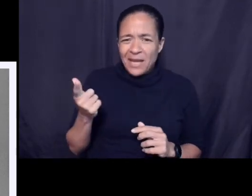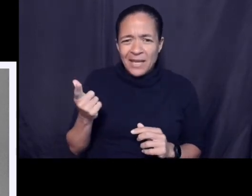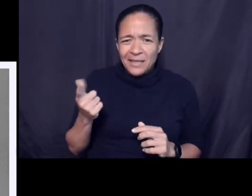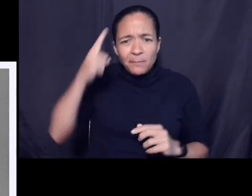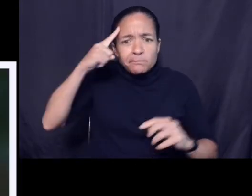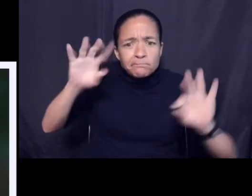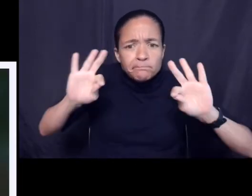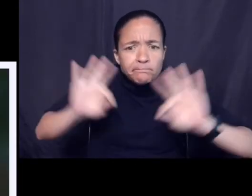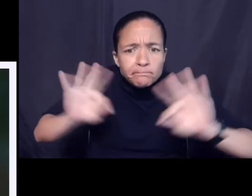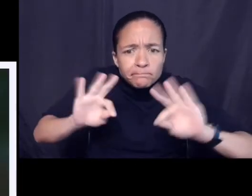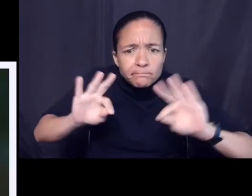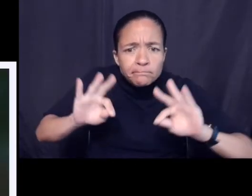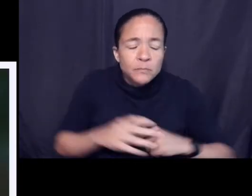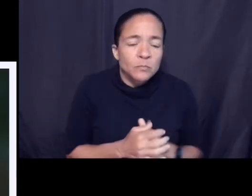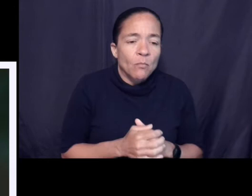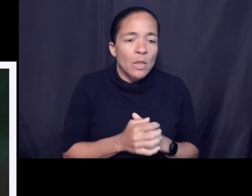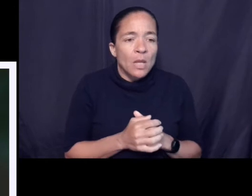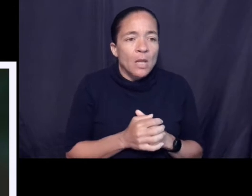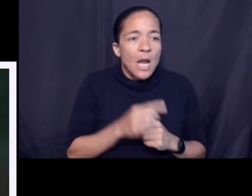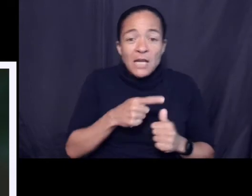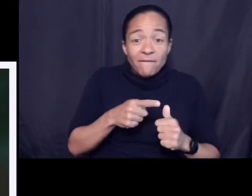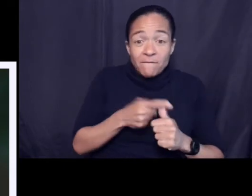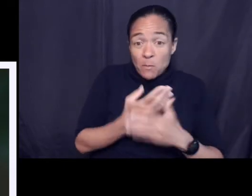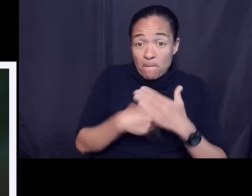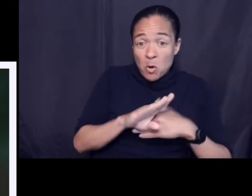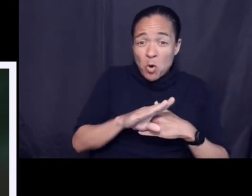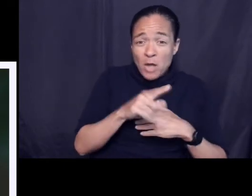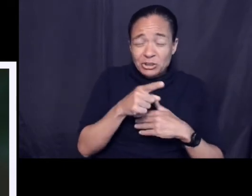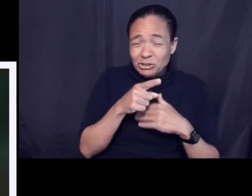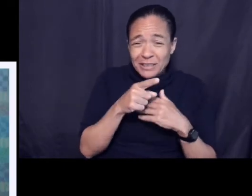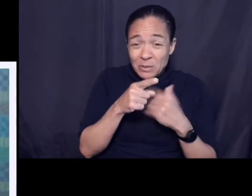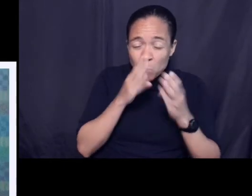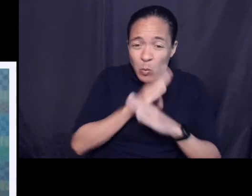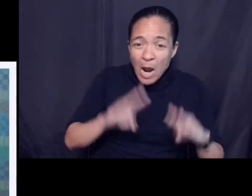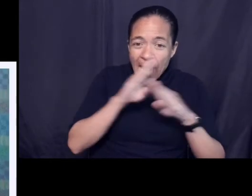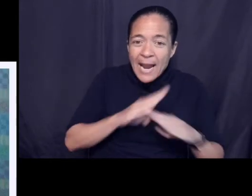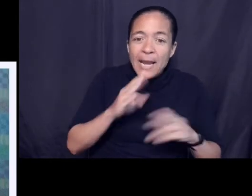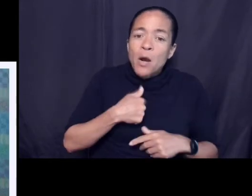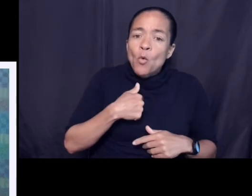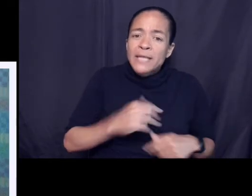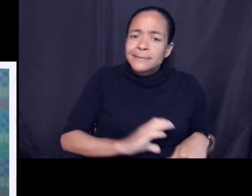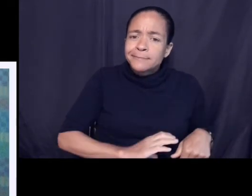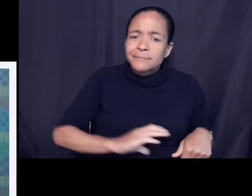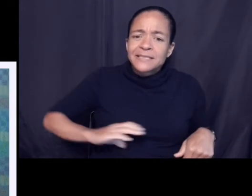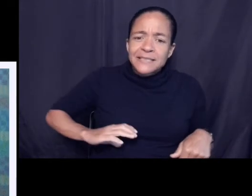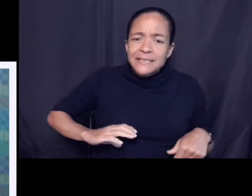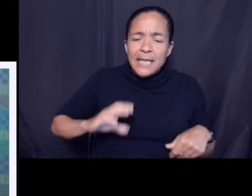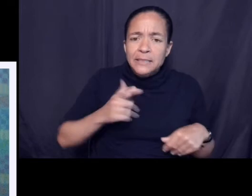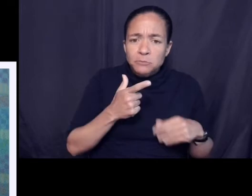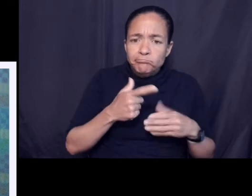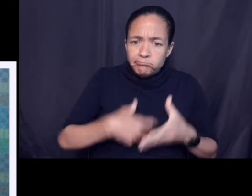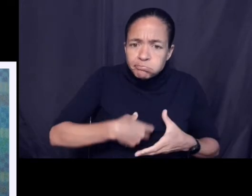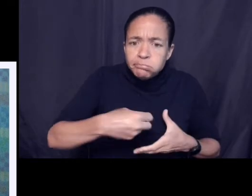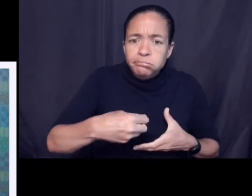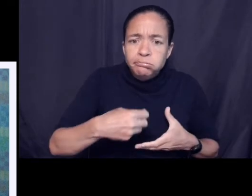a little bit. She was quiet when she was first born. They did a C-section and they had her, and we kept waiting for that cry.